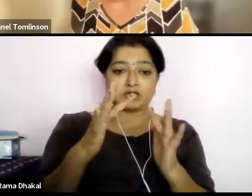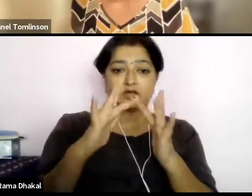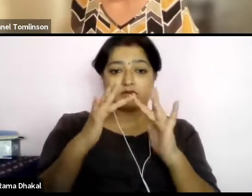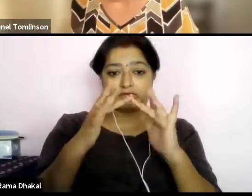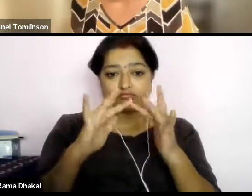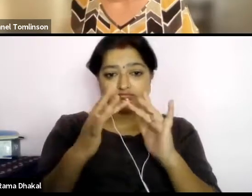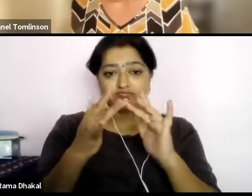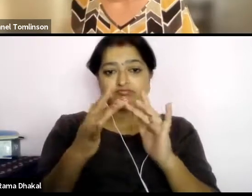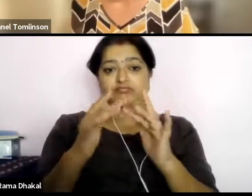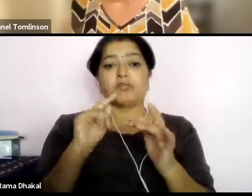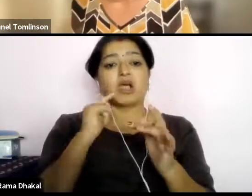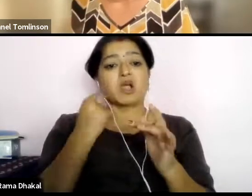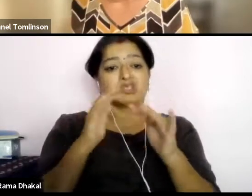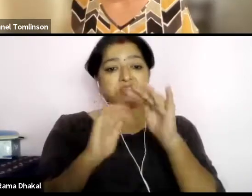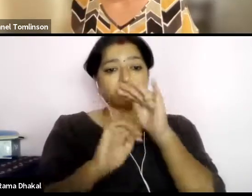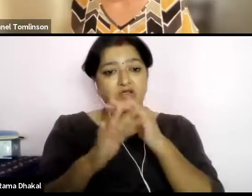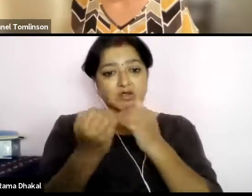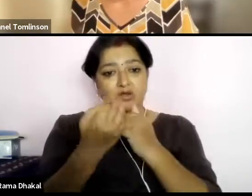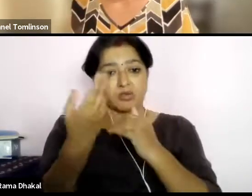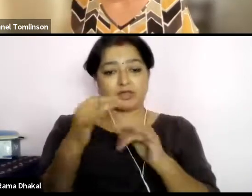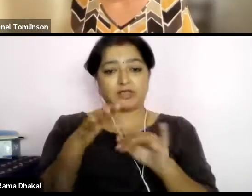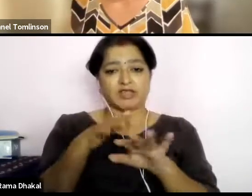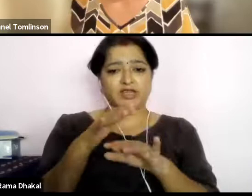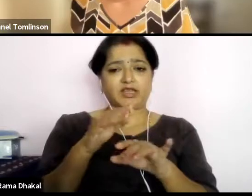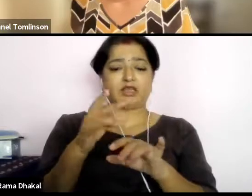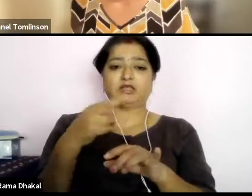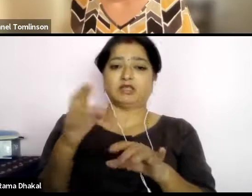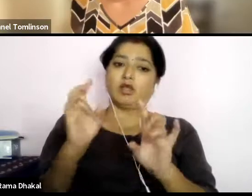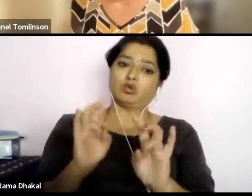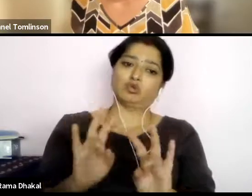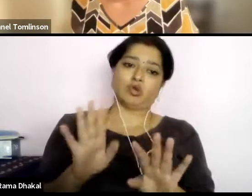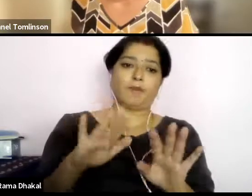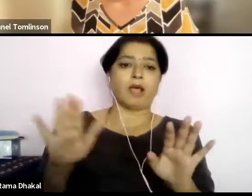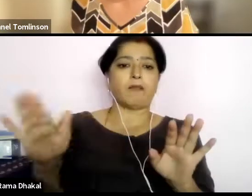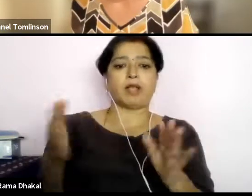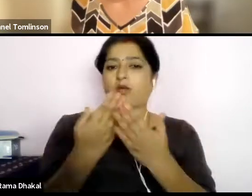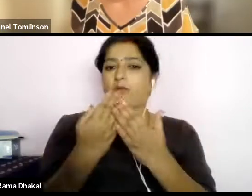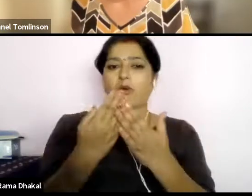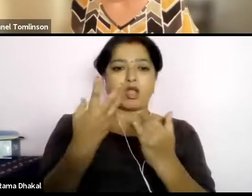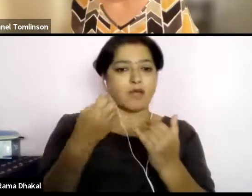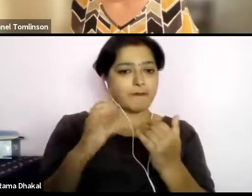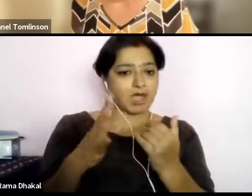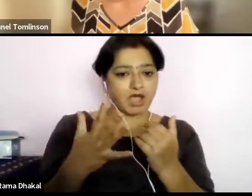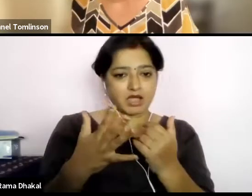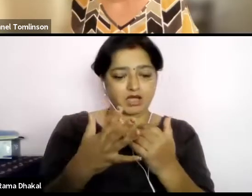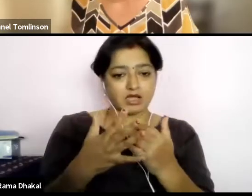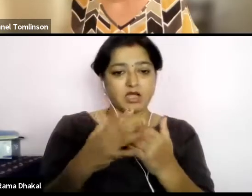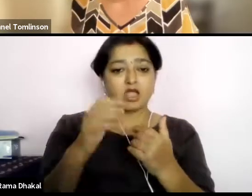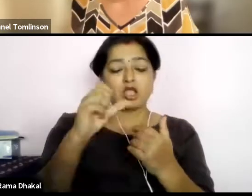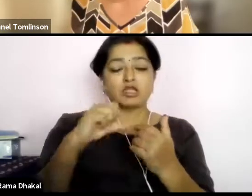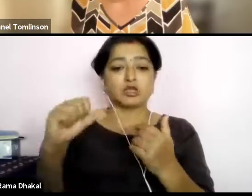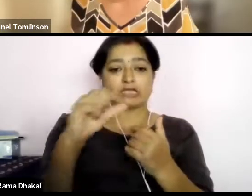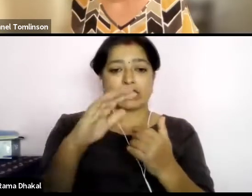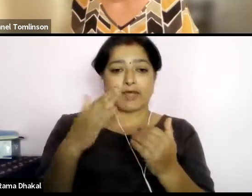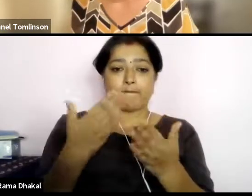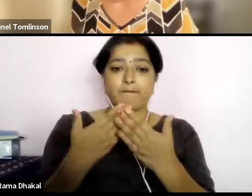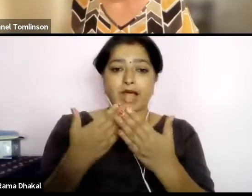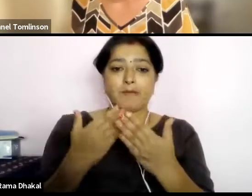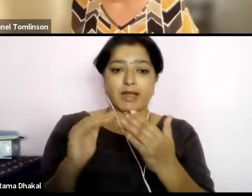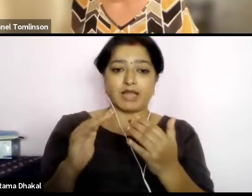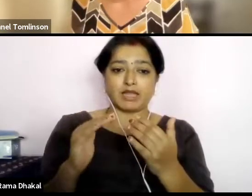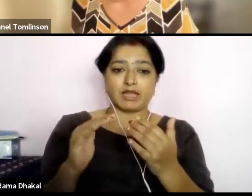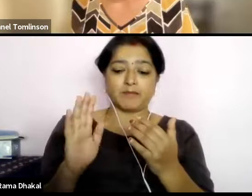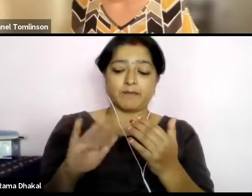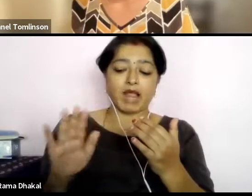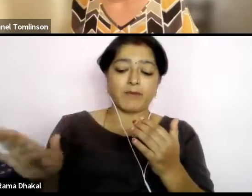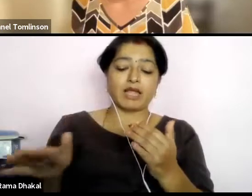left behind. We find that a lot of children were not able to read. So now we are